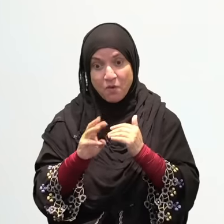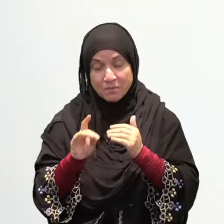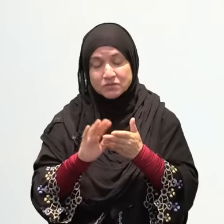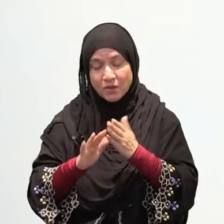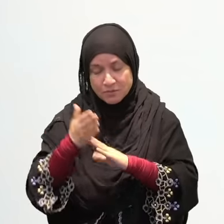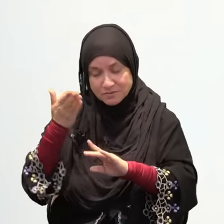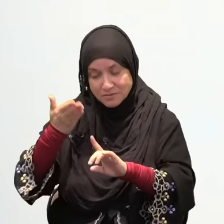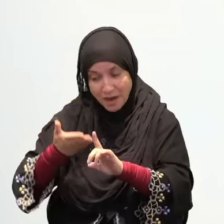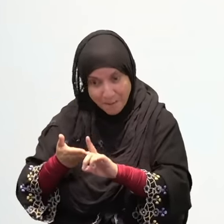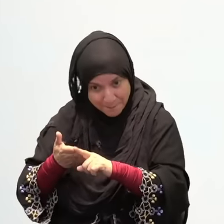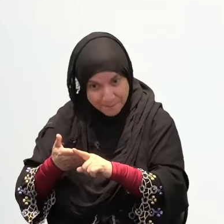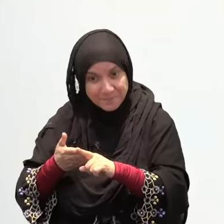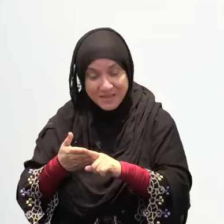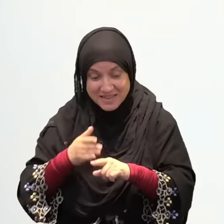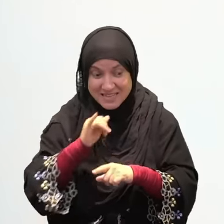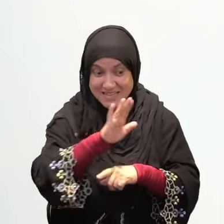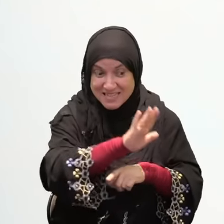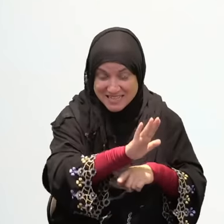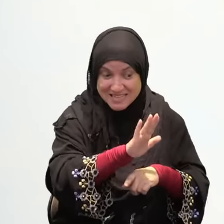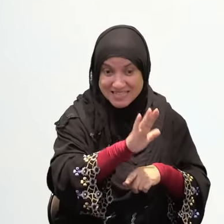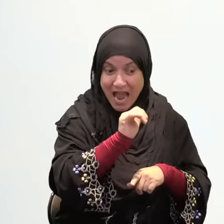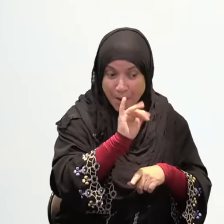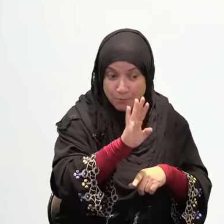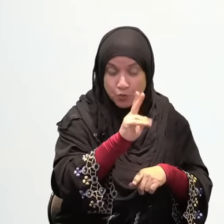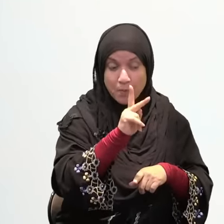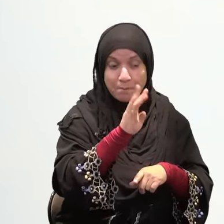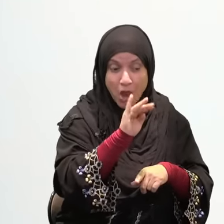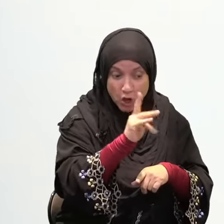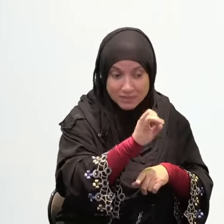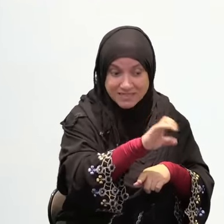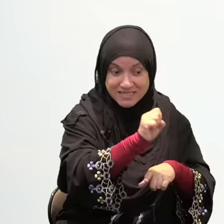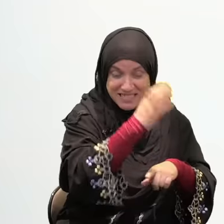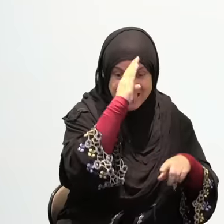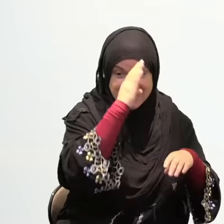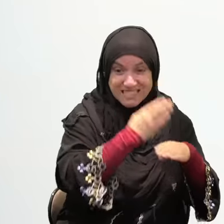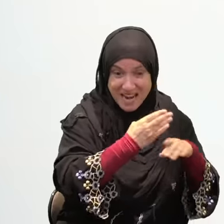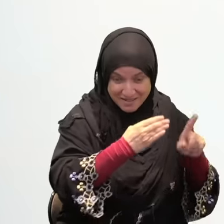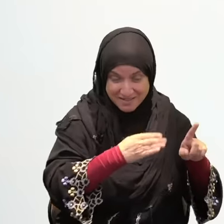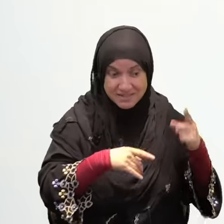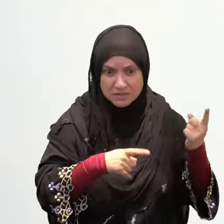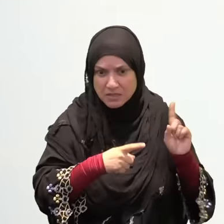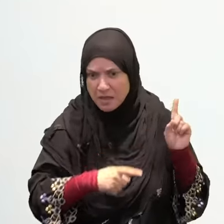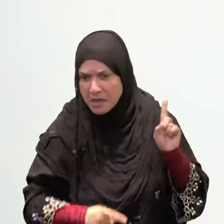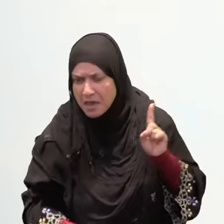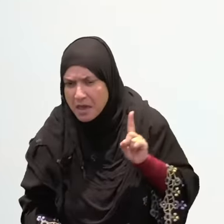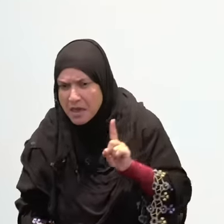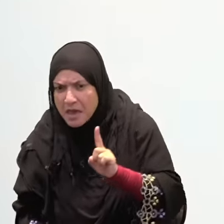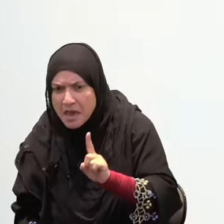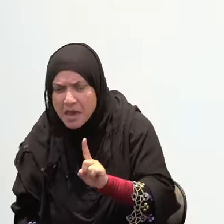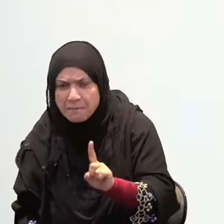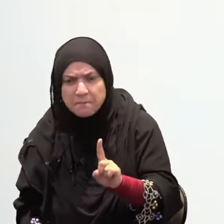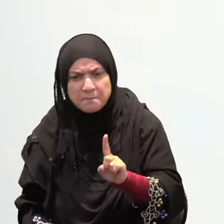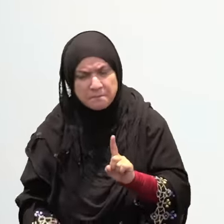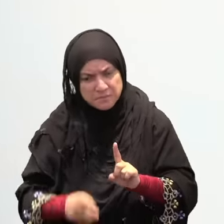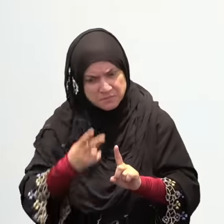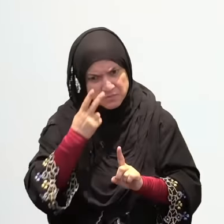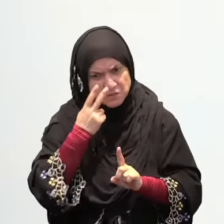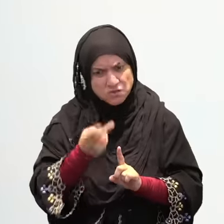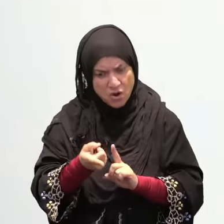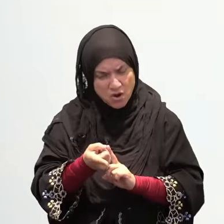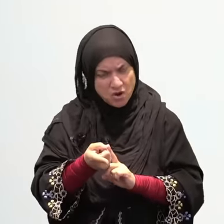very, very bad scenes. And this is a hard one. Who is Muhammad ibn Abi Bakr? Muhammad ibn Abi Bakr was